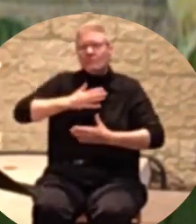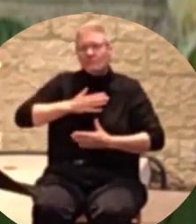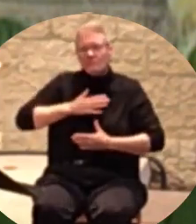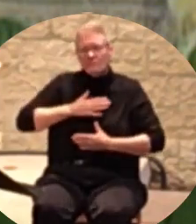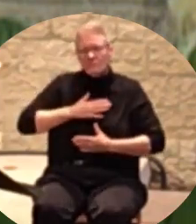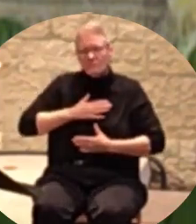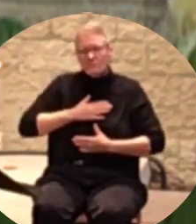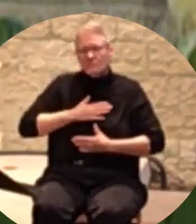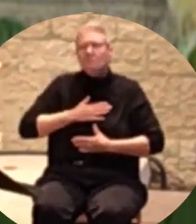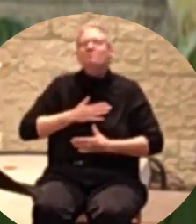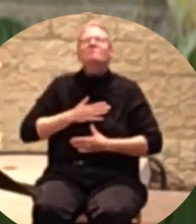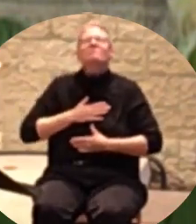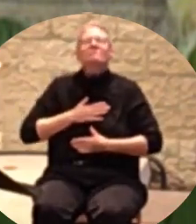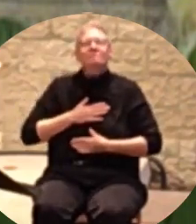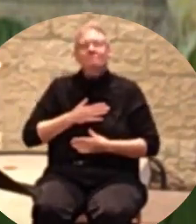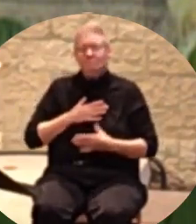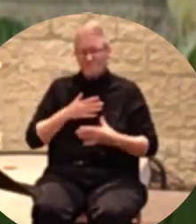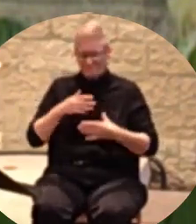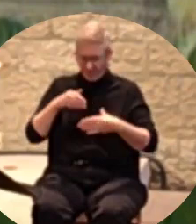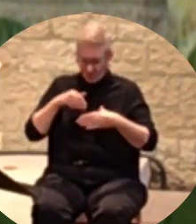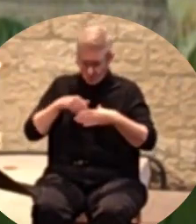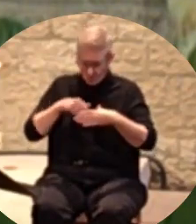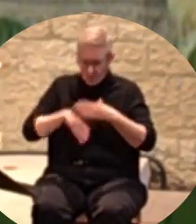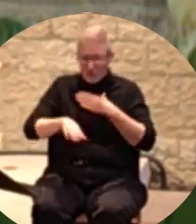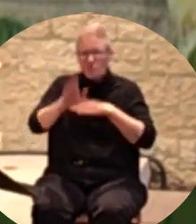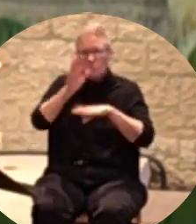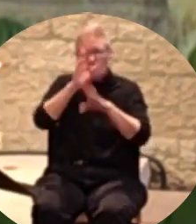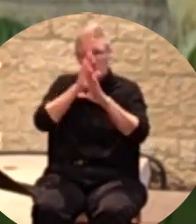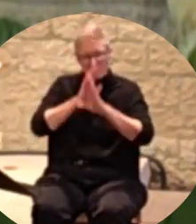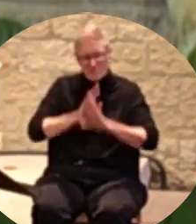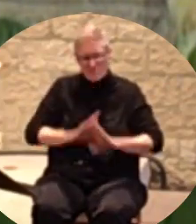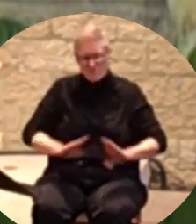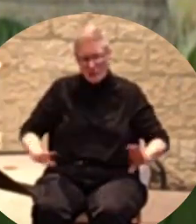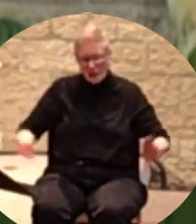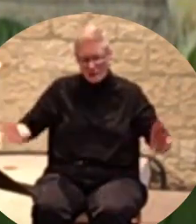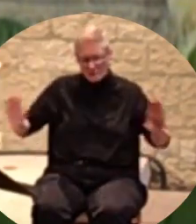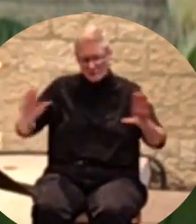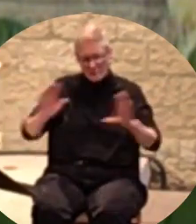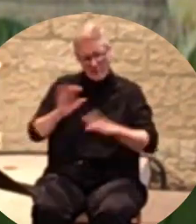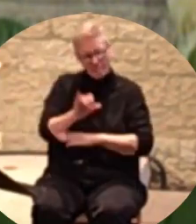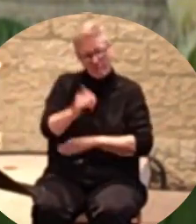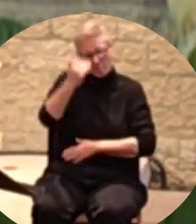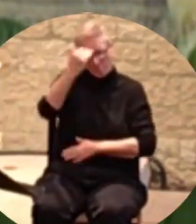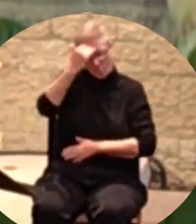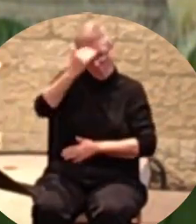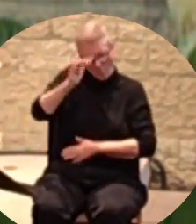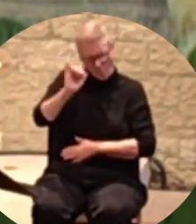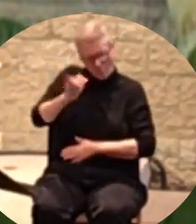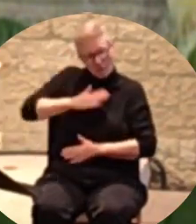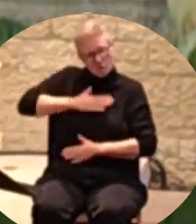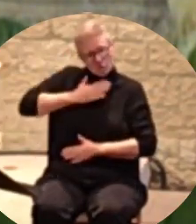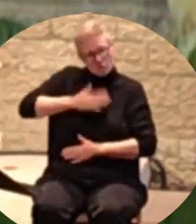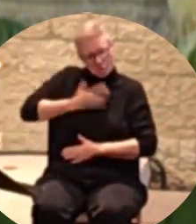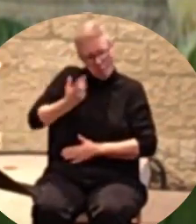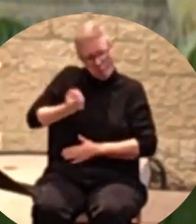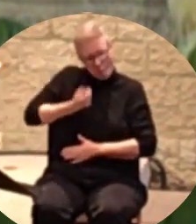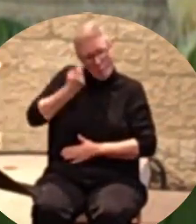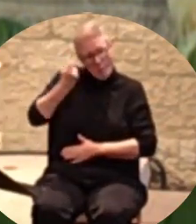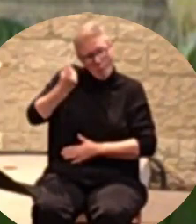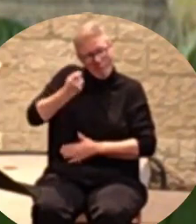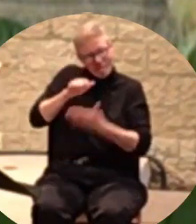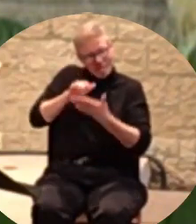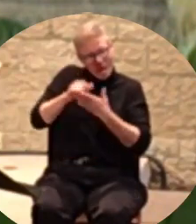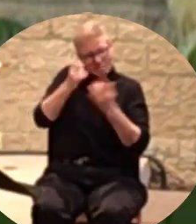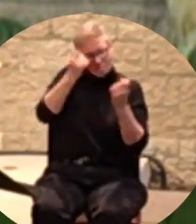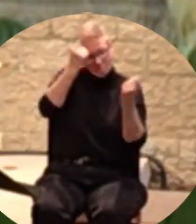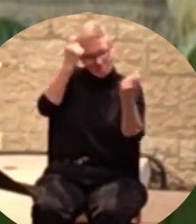And we step into the silence to hold that knowing, that joy, and that understanding with each